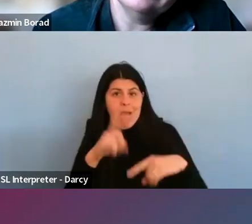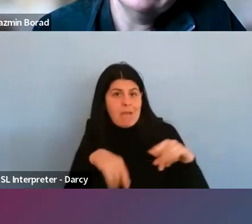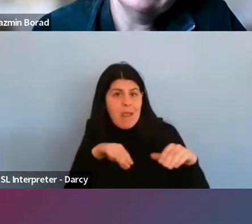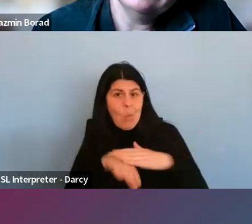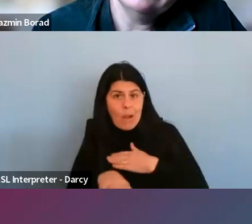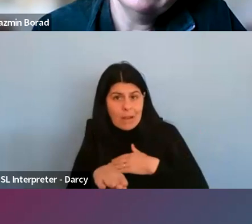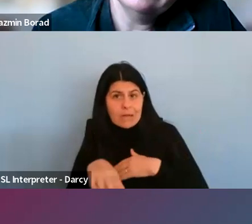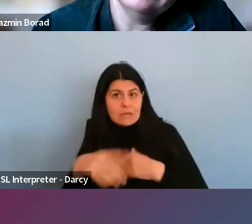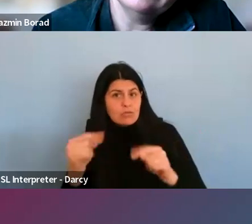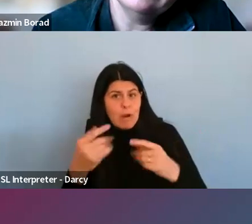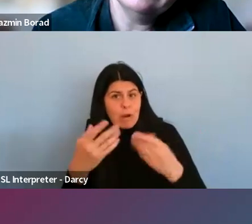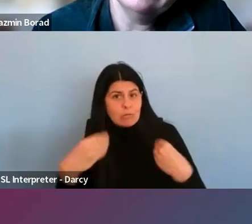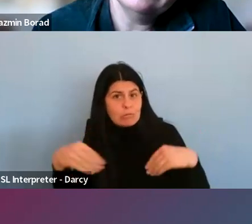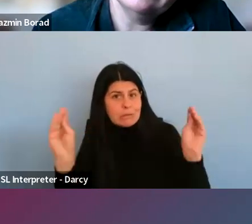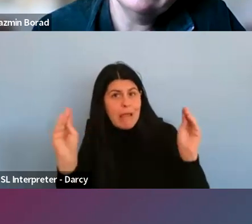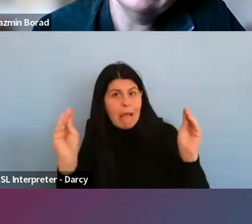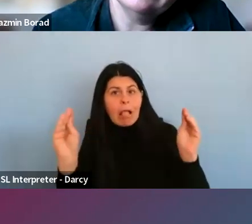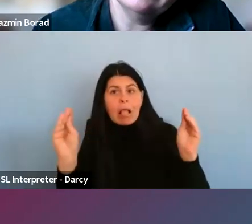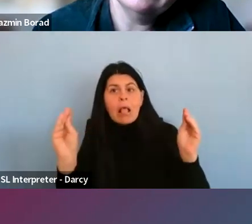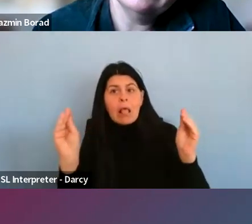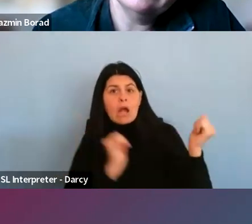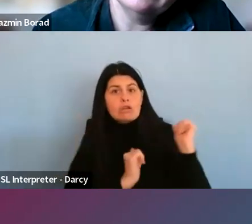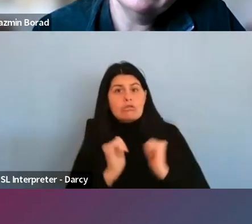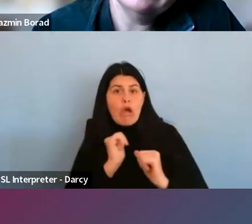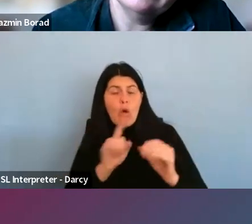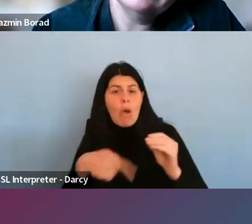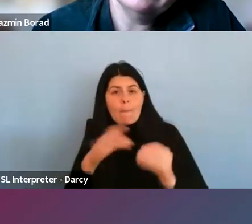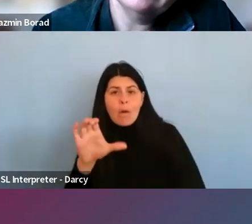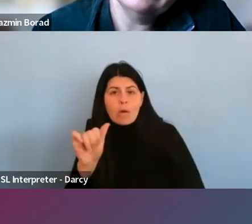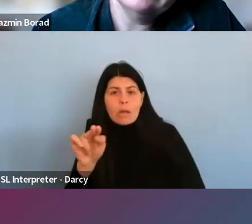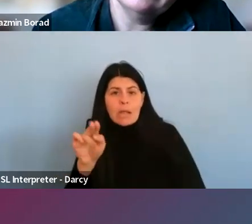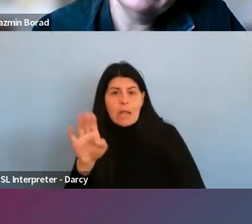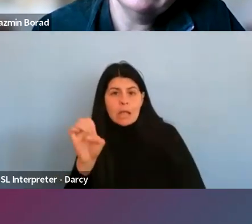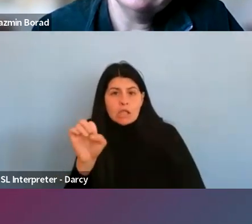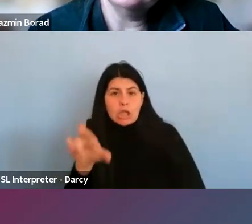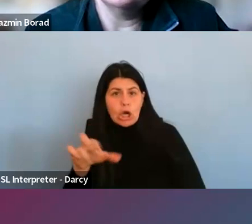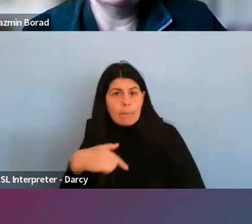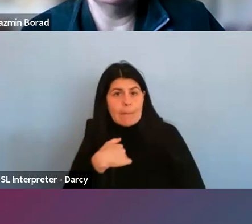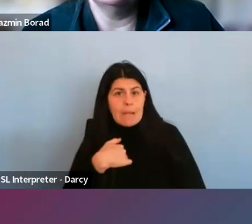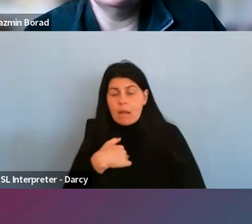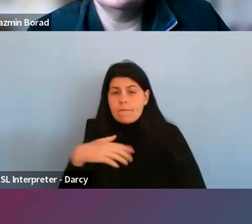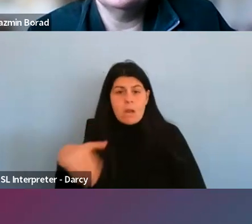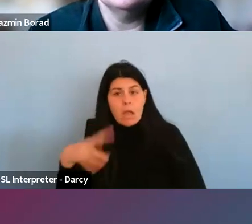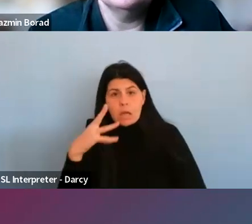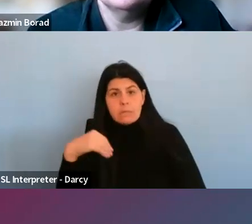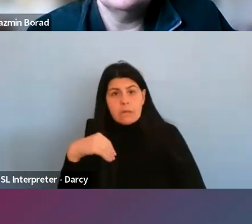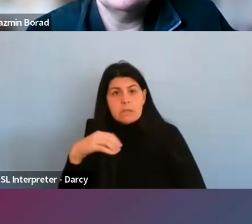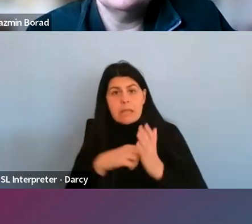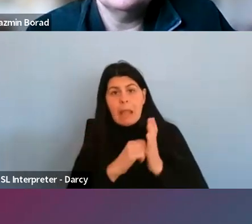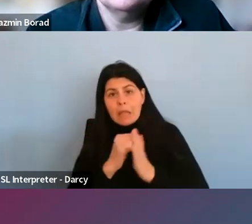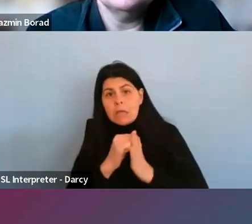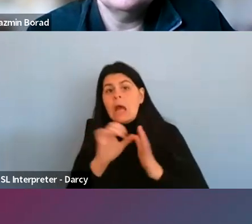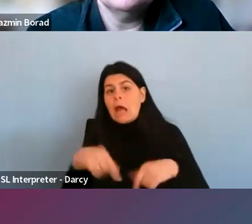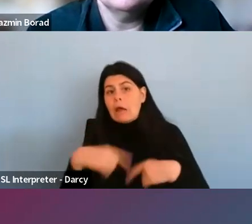and sell a show about cancer. I've not had cancer. So I could tell a story about my mom having